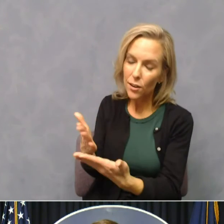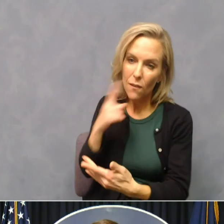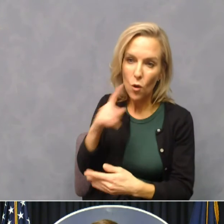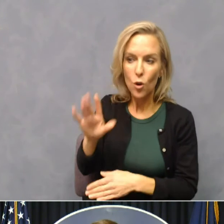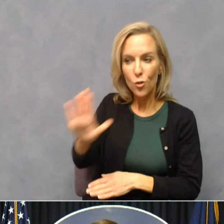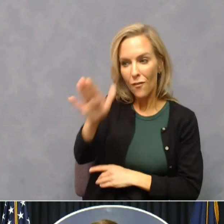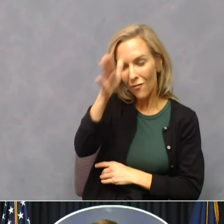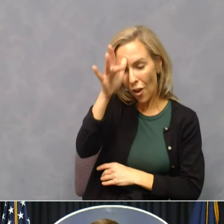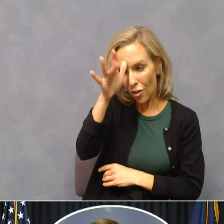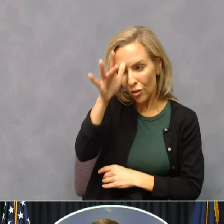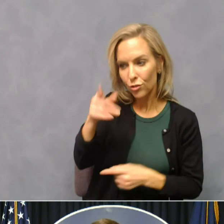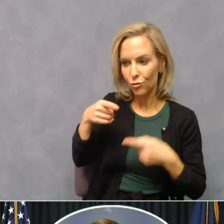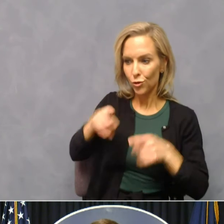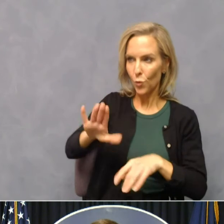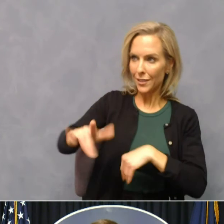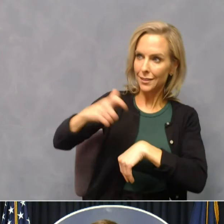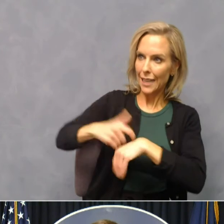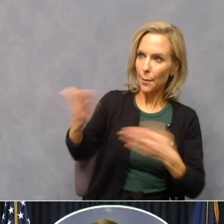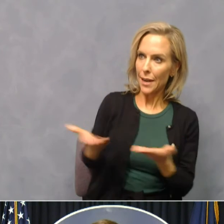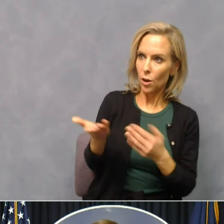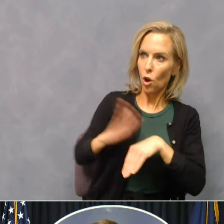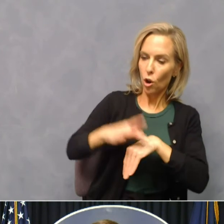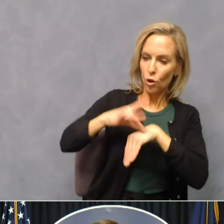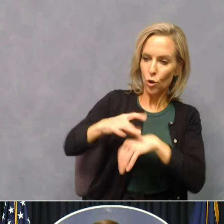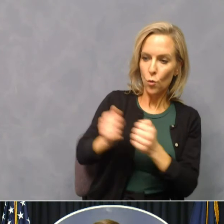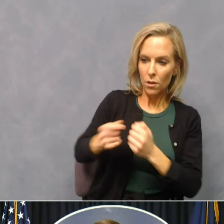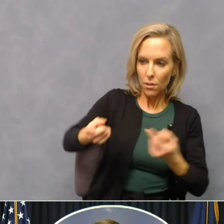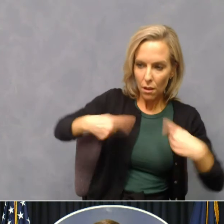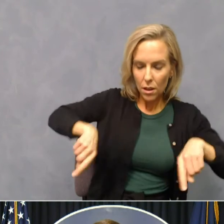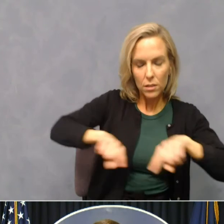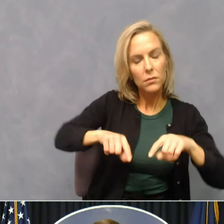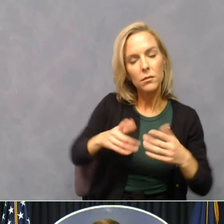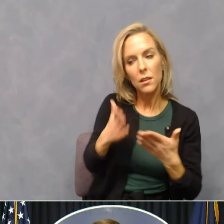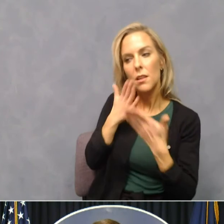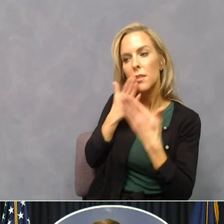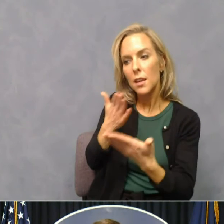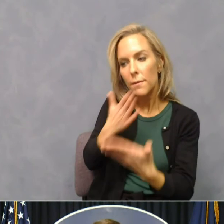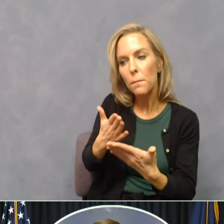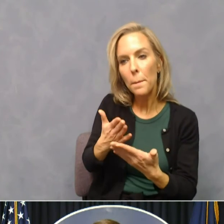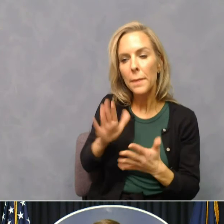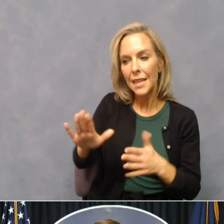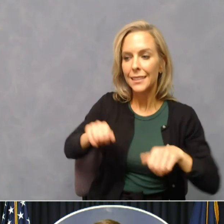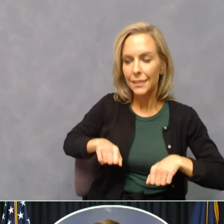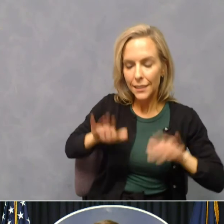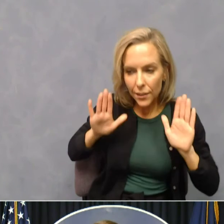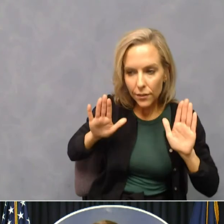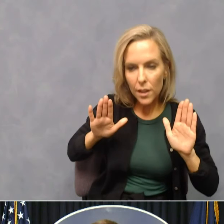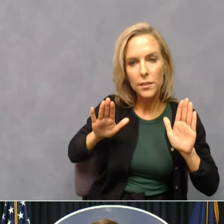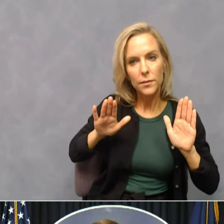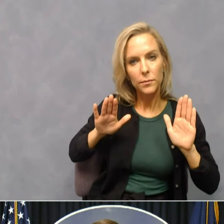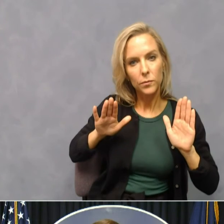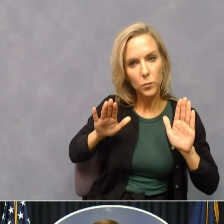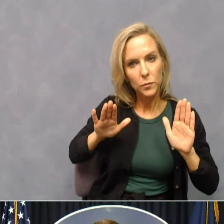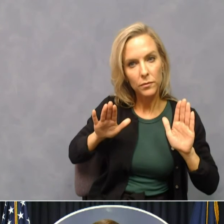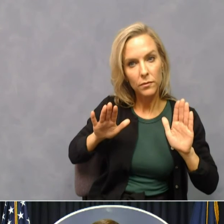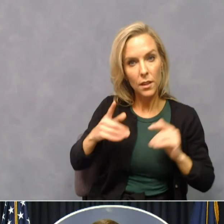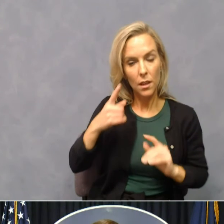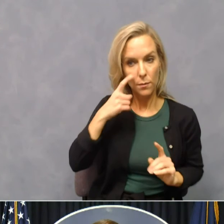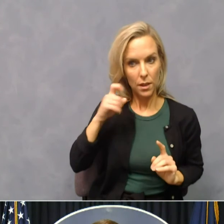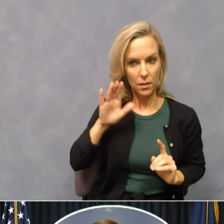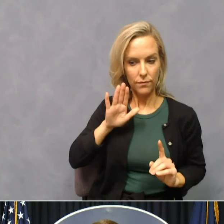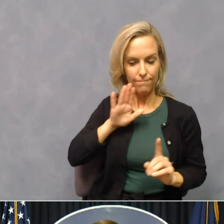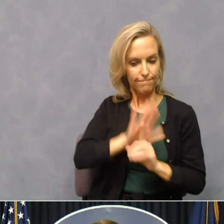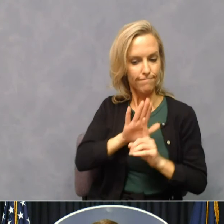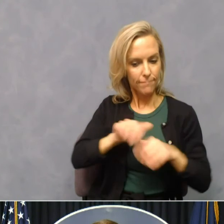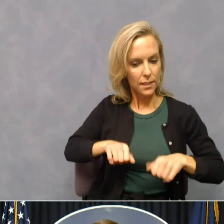and his time on earth with all of us. Thank you for his sacrifice. Because of that sacrifice,